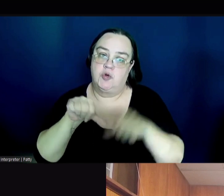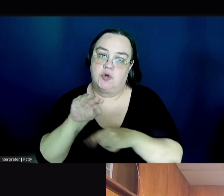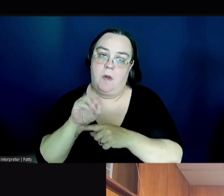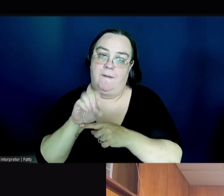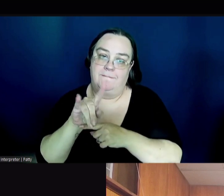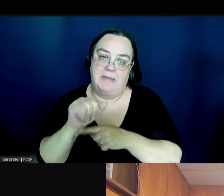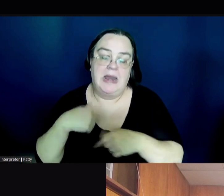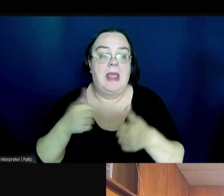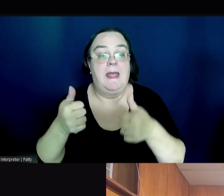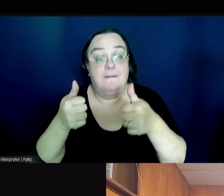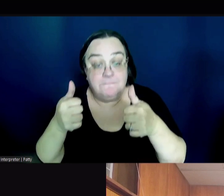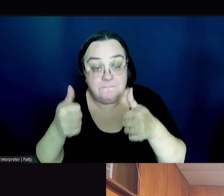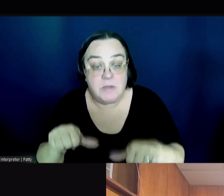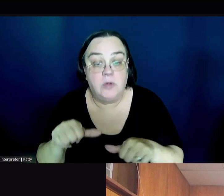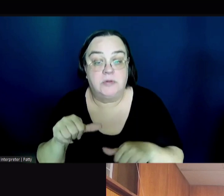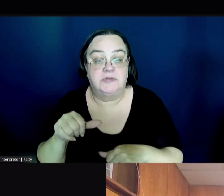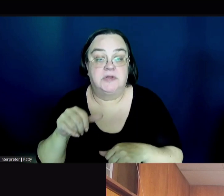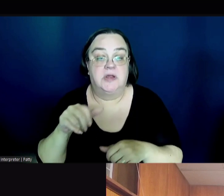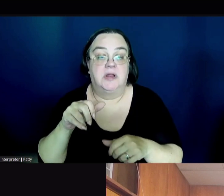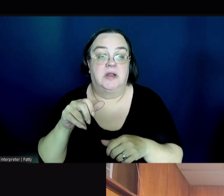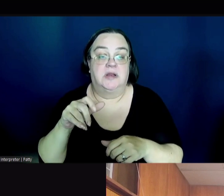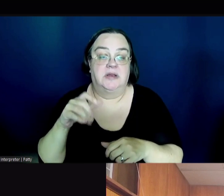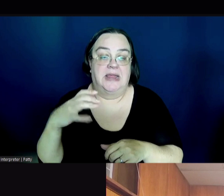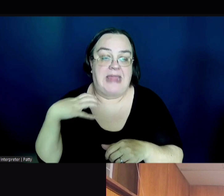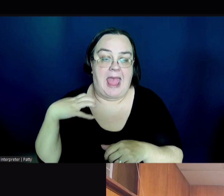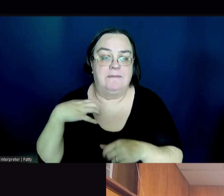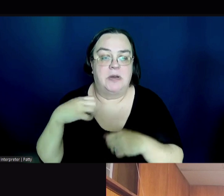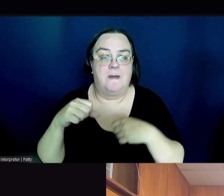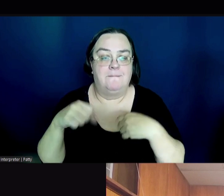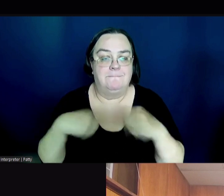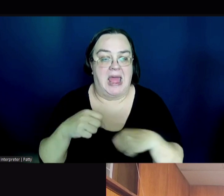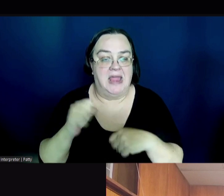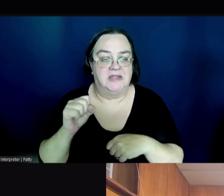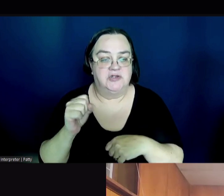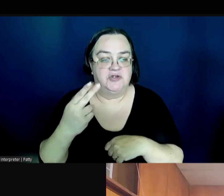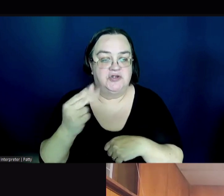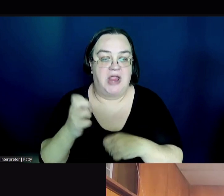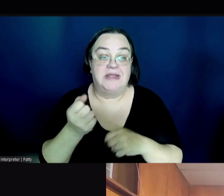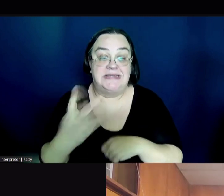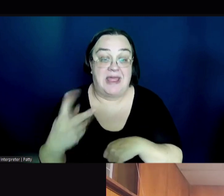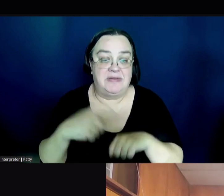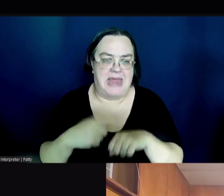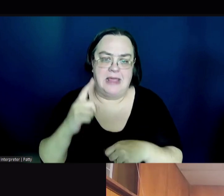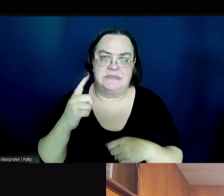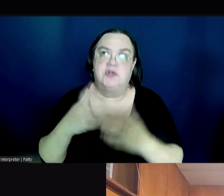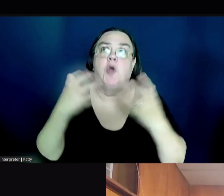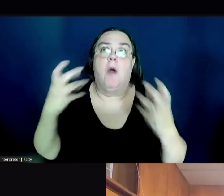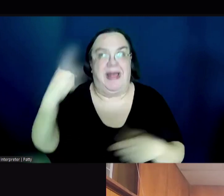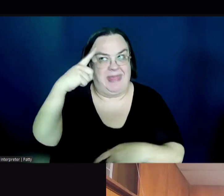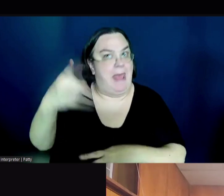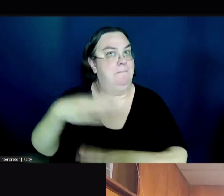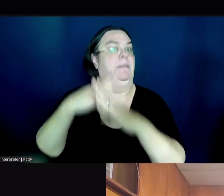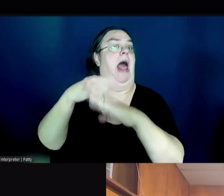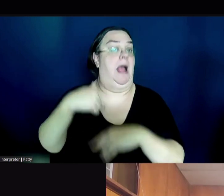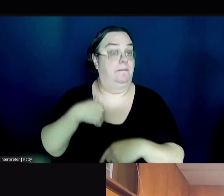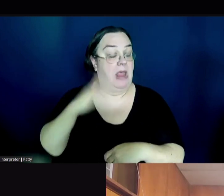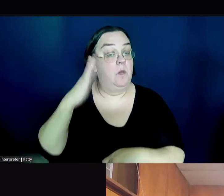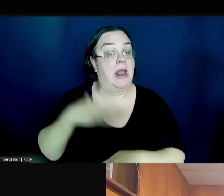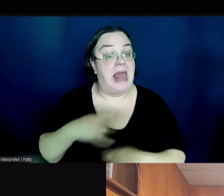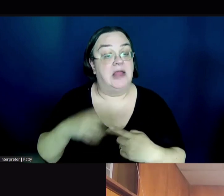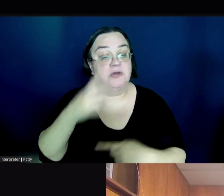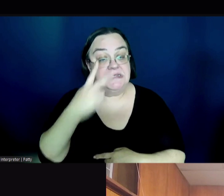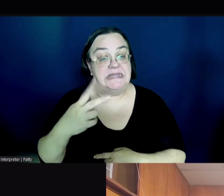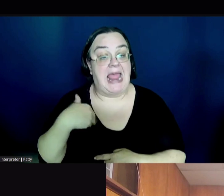Bike Share several times to the point where I think they blocked me. But I would like to see a Capitol Bike Share stand at